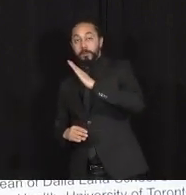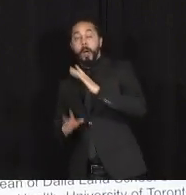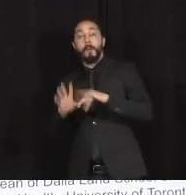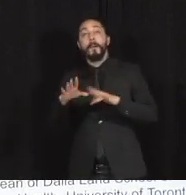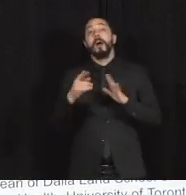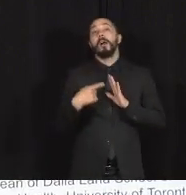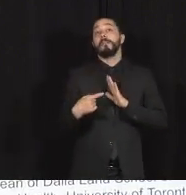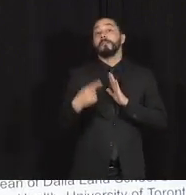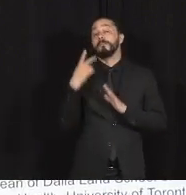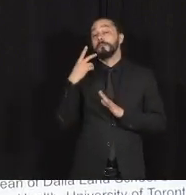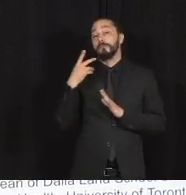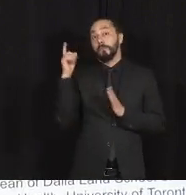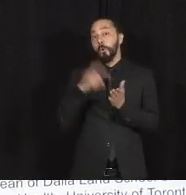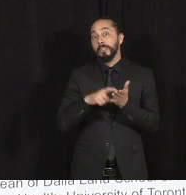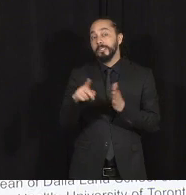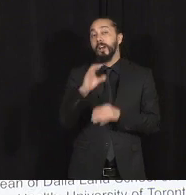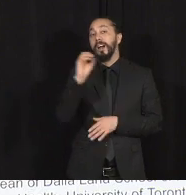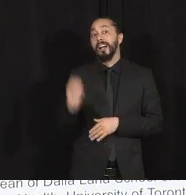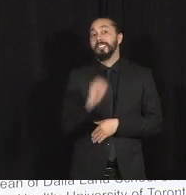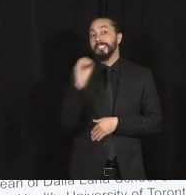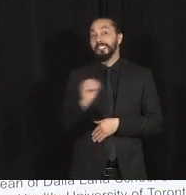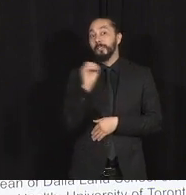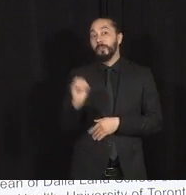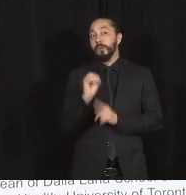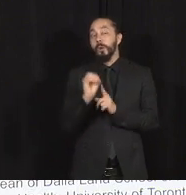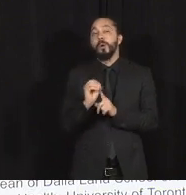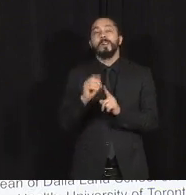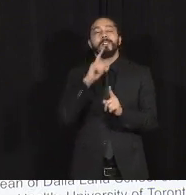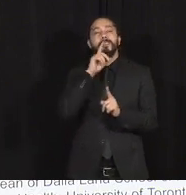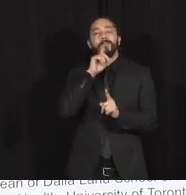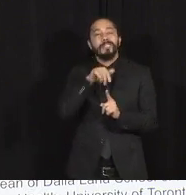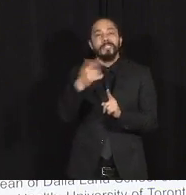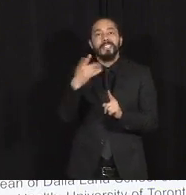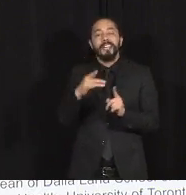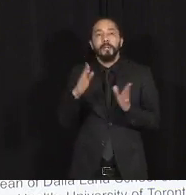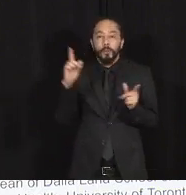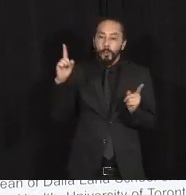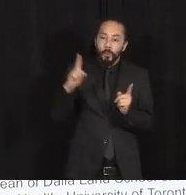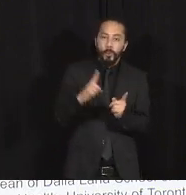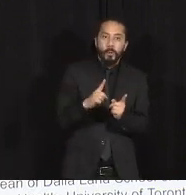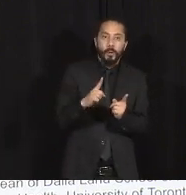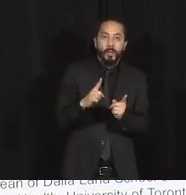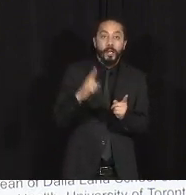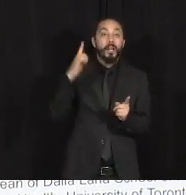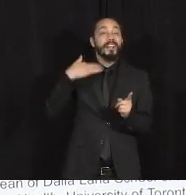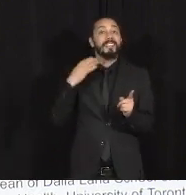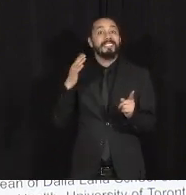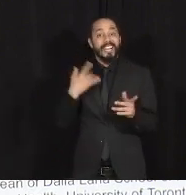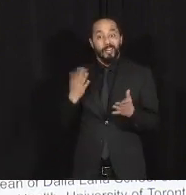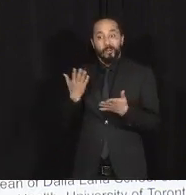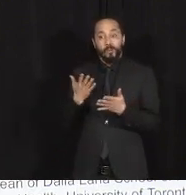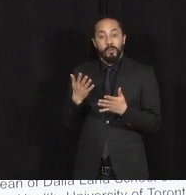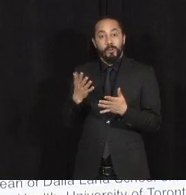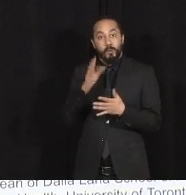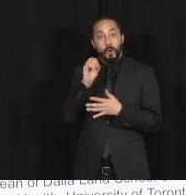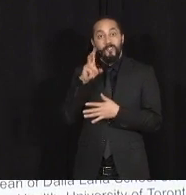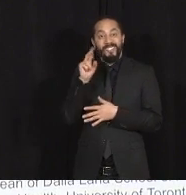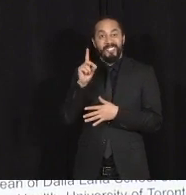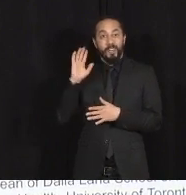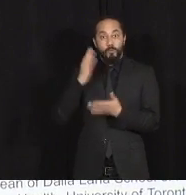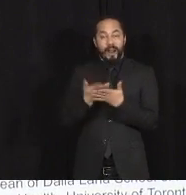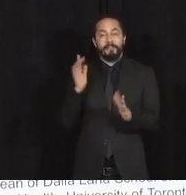period of experience with the disease. But that point way on the far point there of a significant number of deaths,